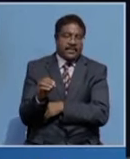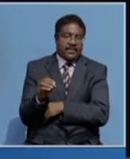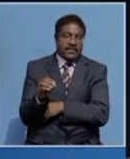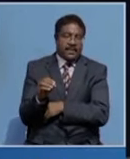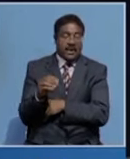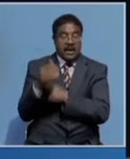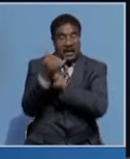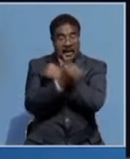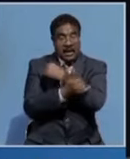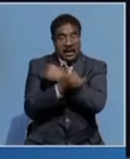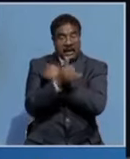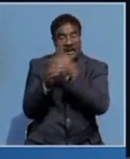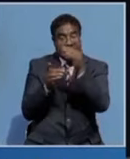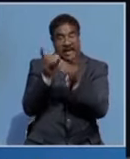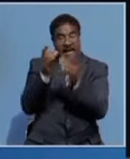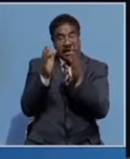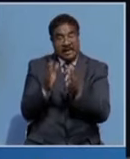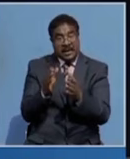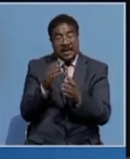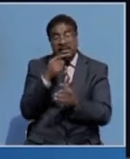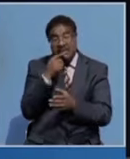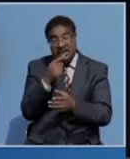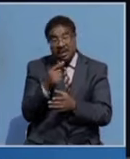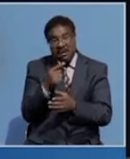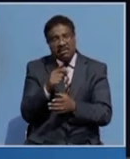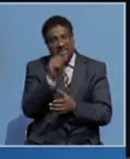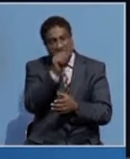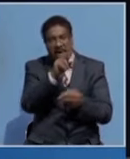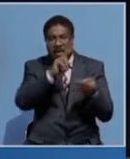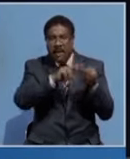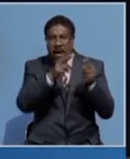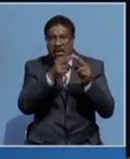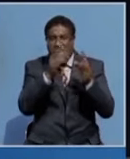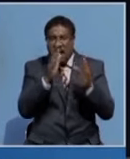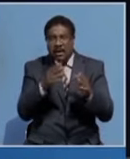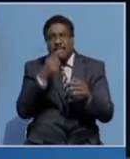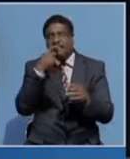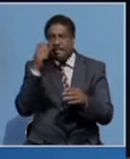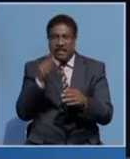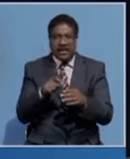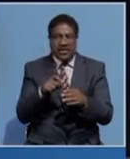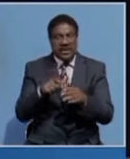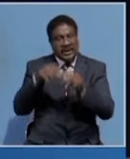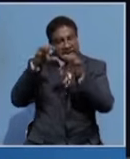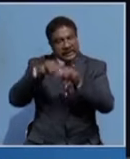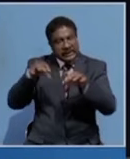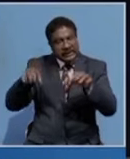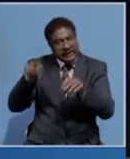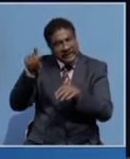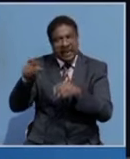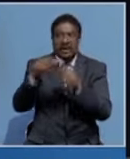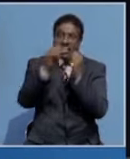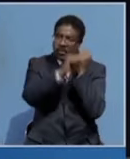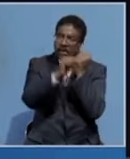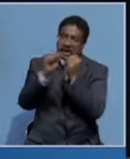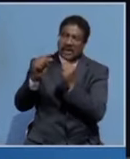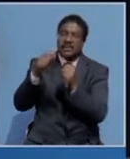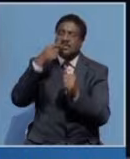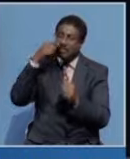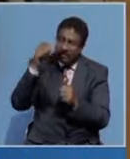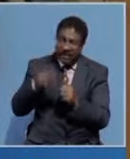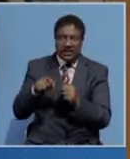Sonda said partnerships forged at the conference must ensure that children are protected from climate change